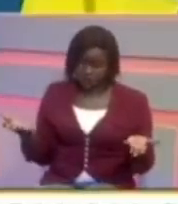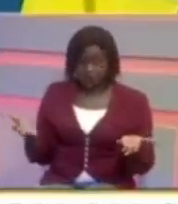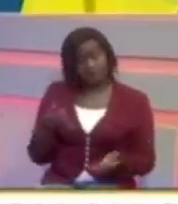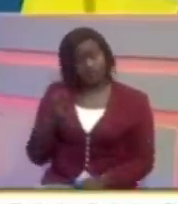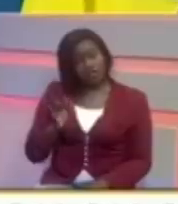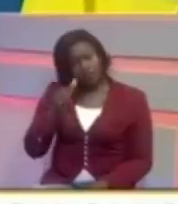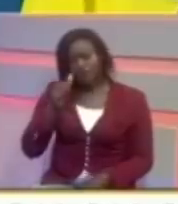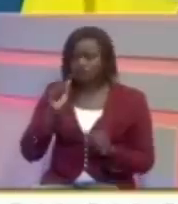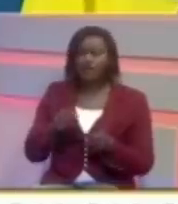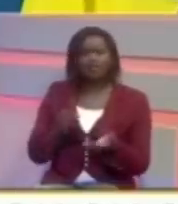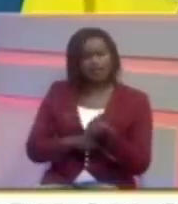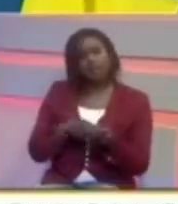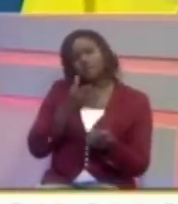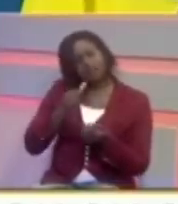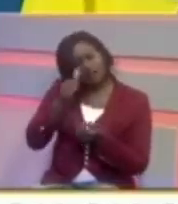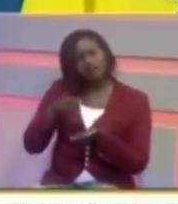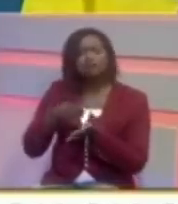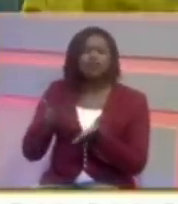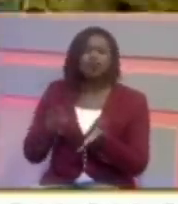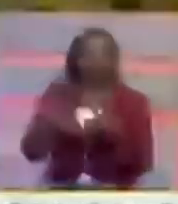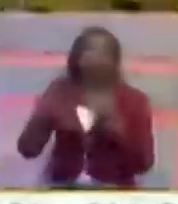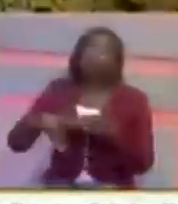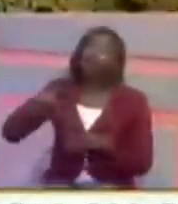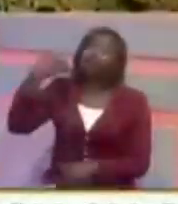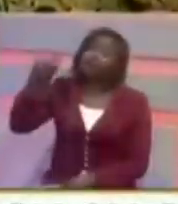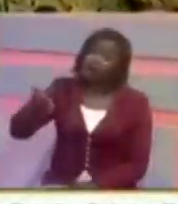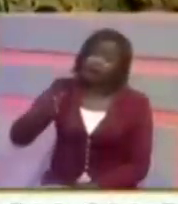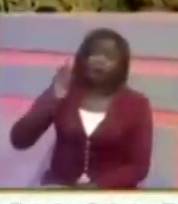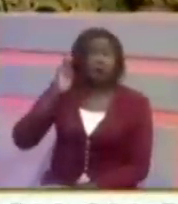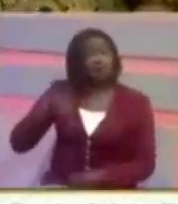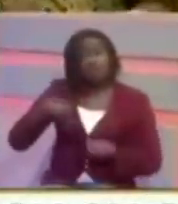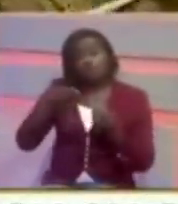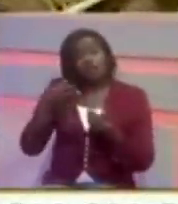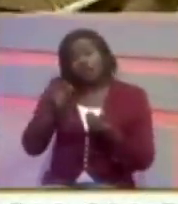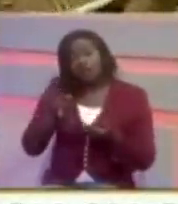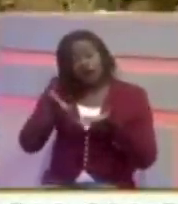if you can get it, or it will come later when it comes.